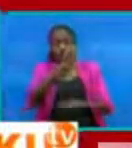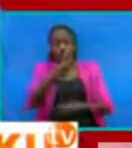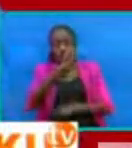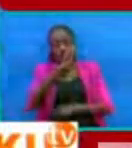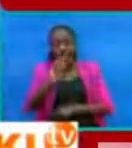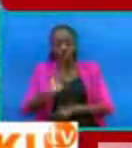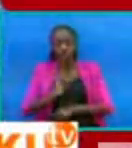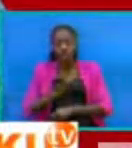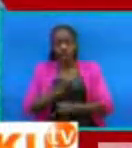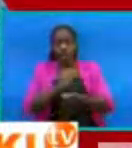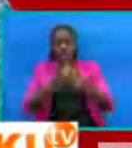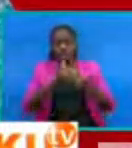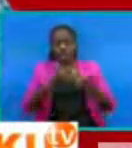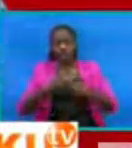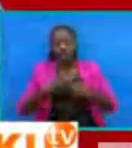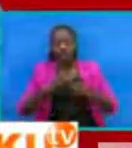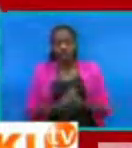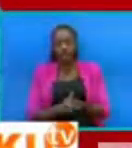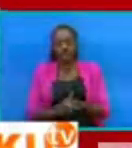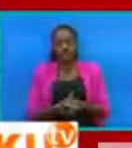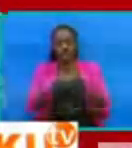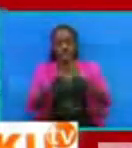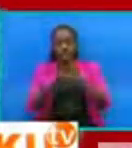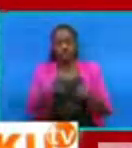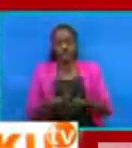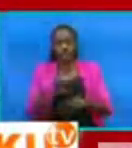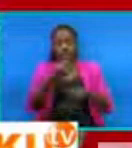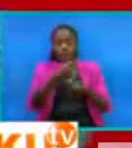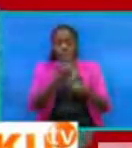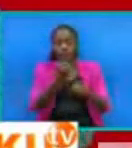we had, and making this